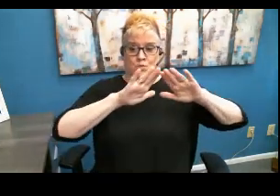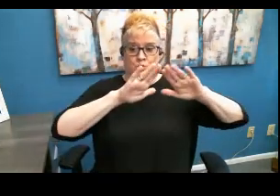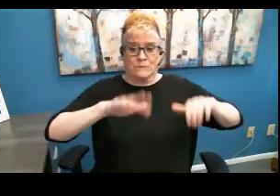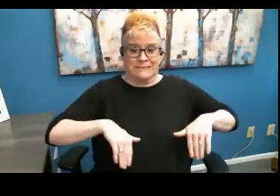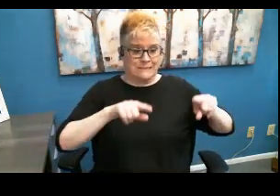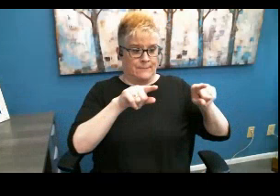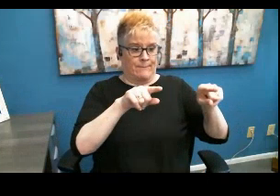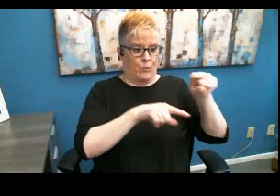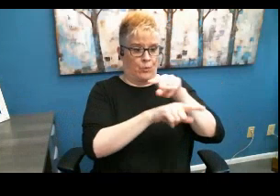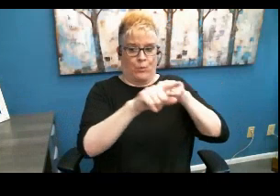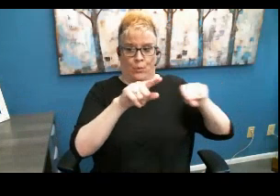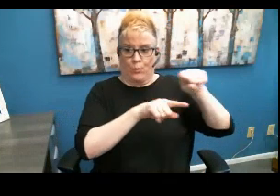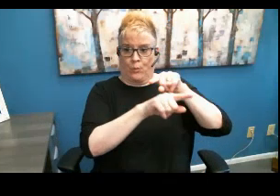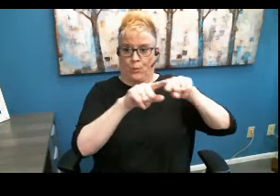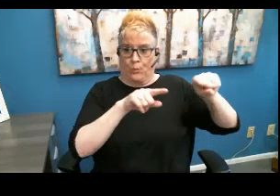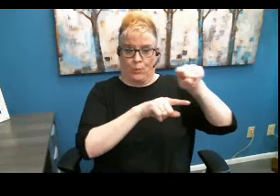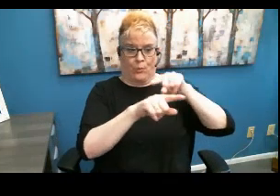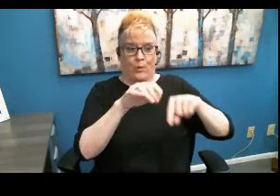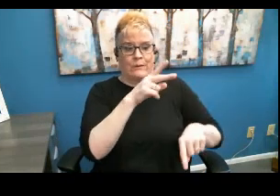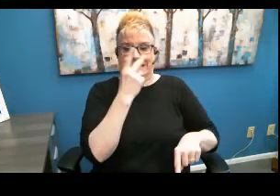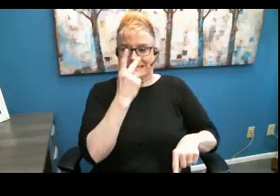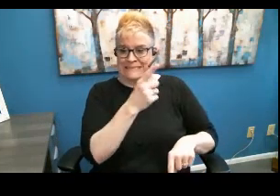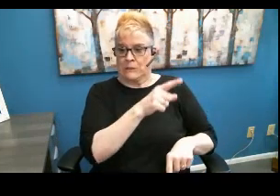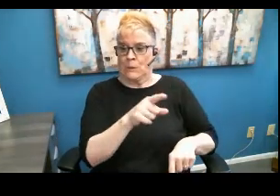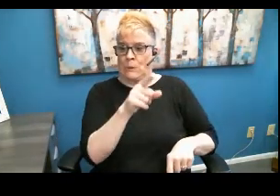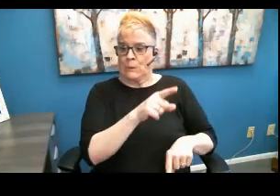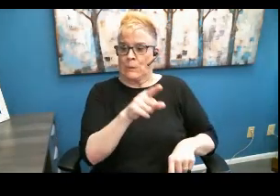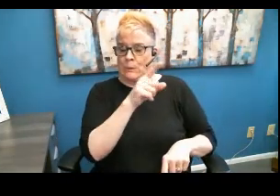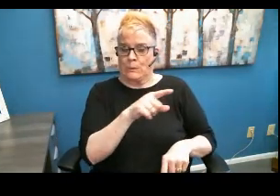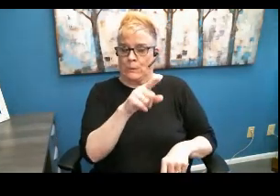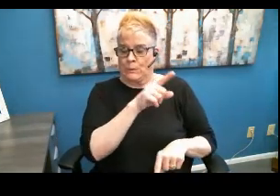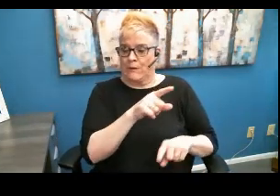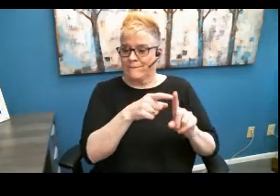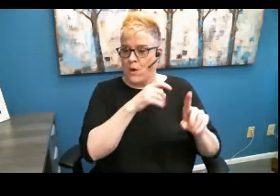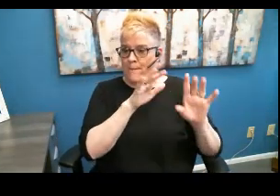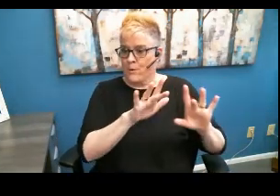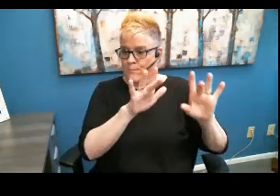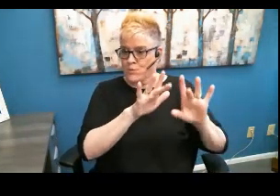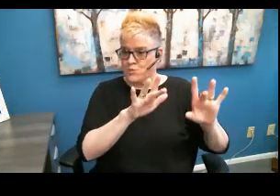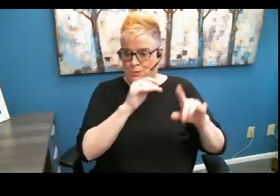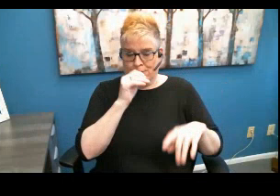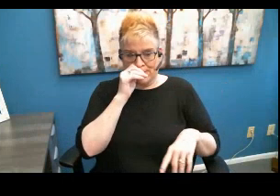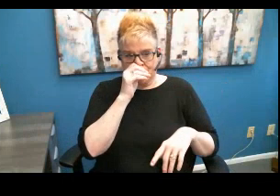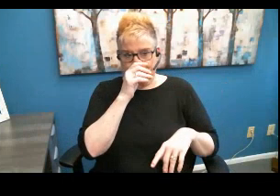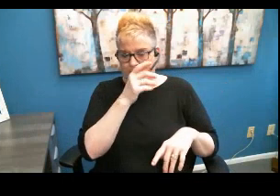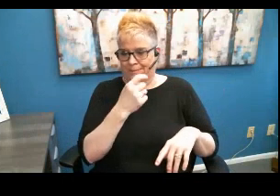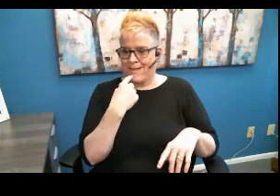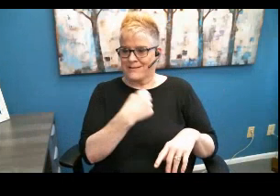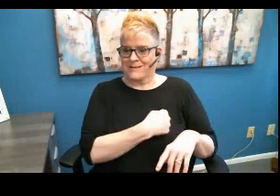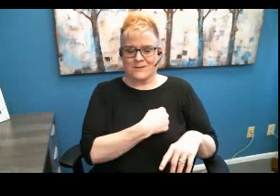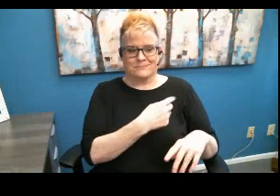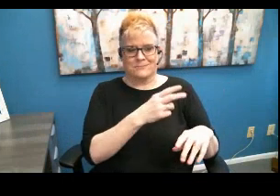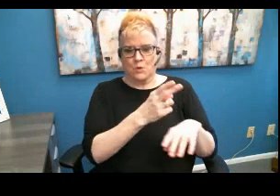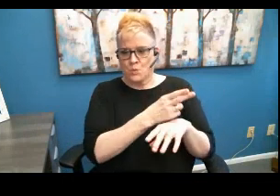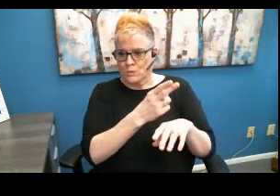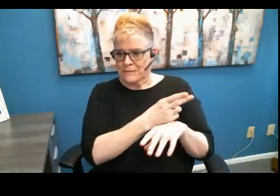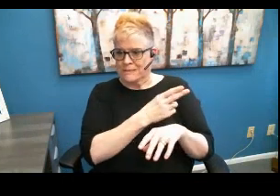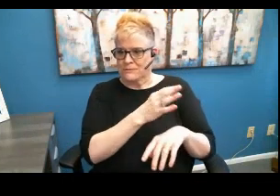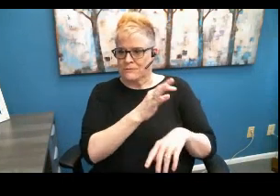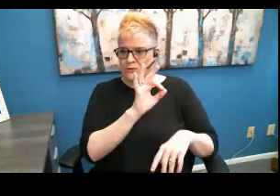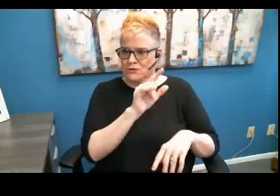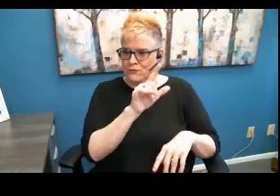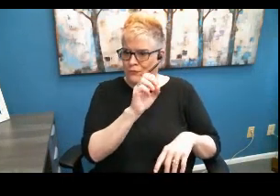natural gas distribution system with all the pipes in it and simulates the usage and where the flow may be. So we